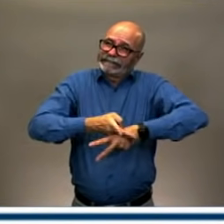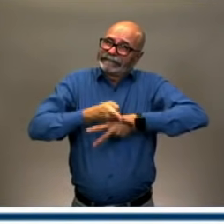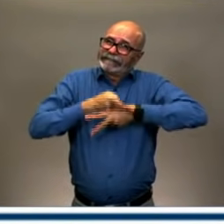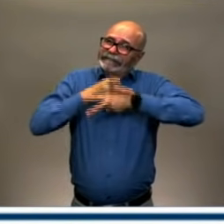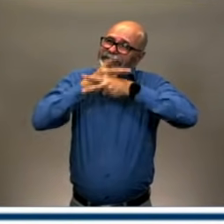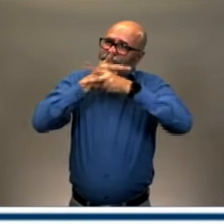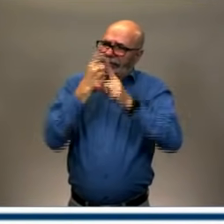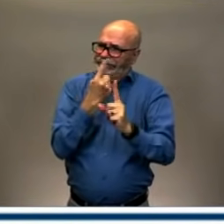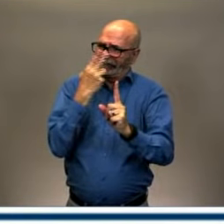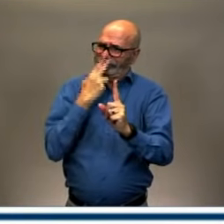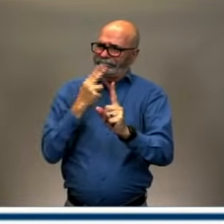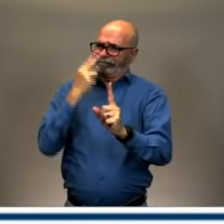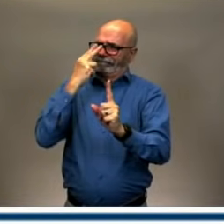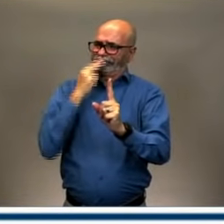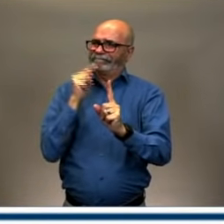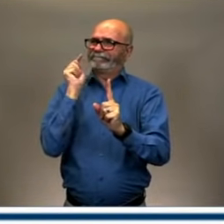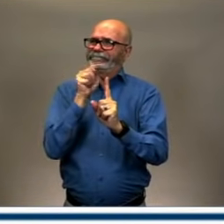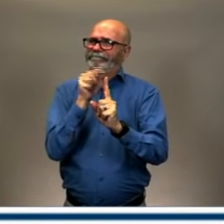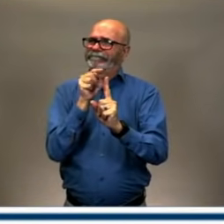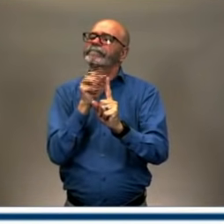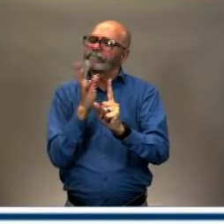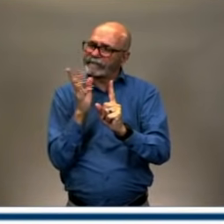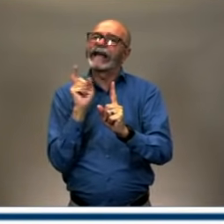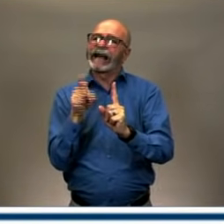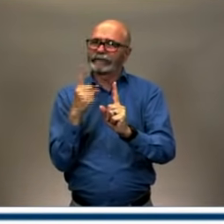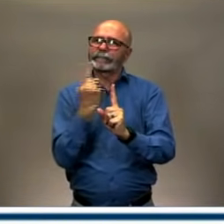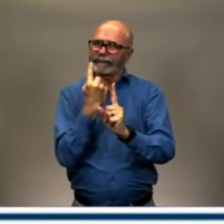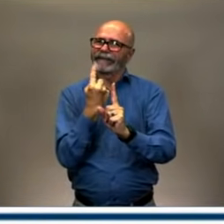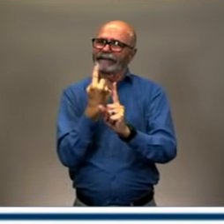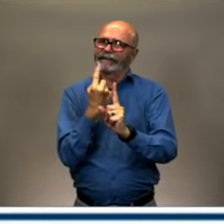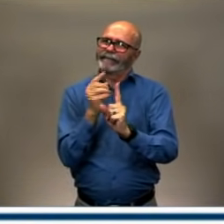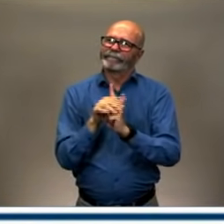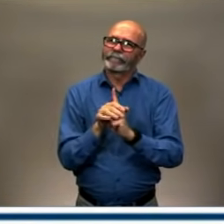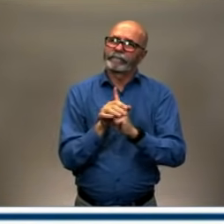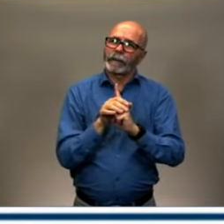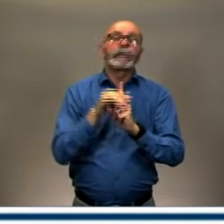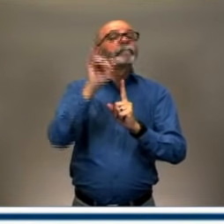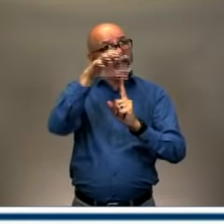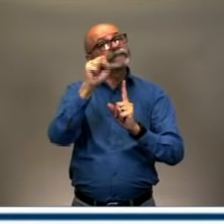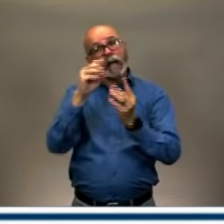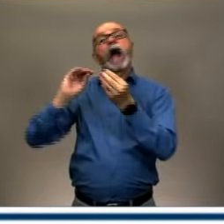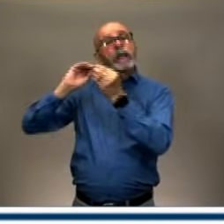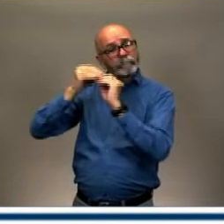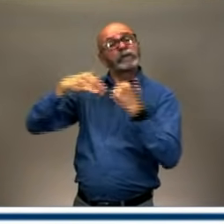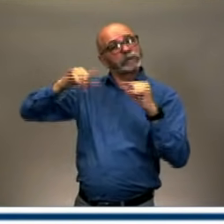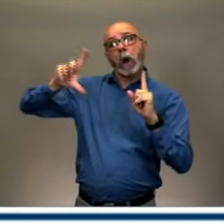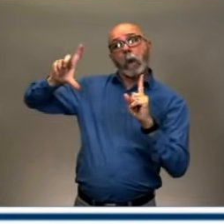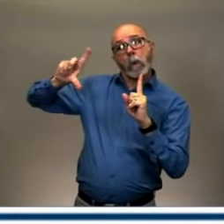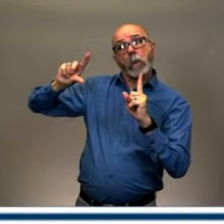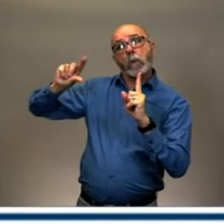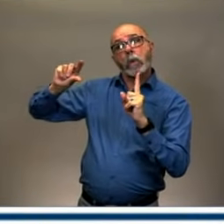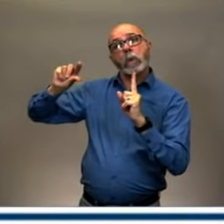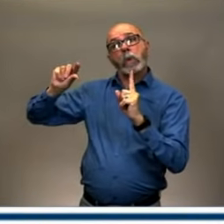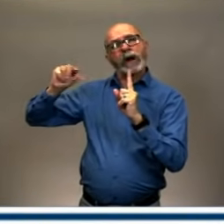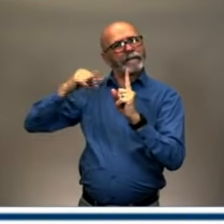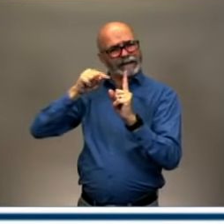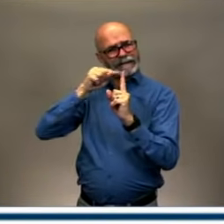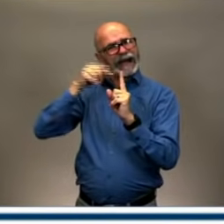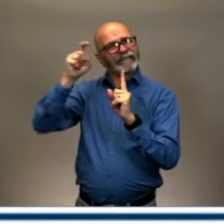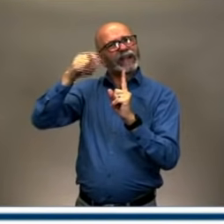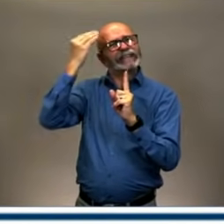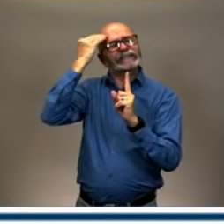So while the early indications are generally encouraging, and I do want to thank everybody for all their hard work